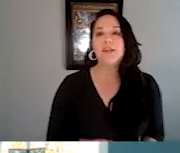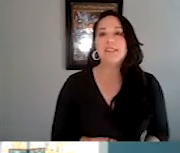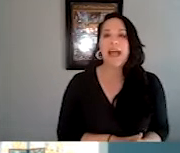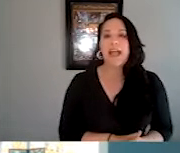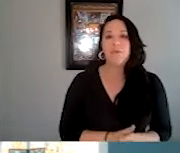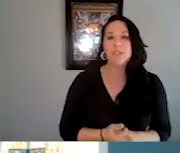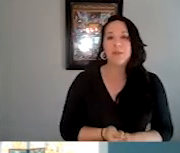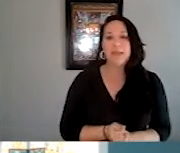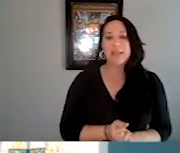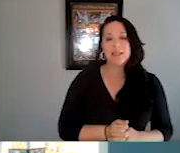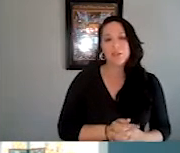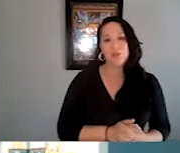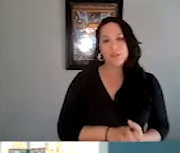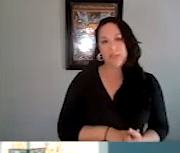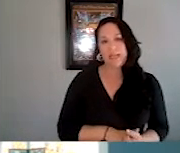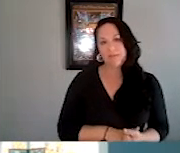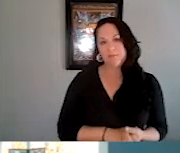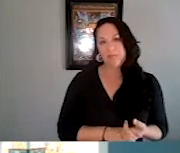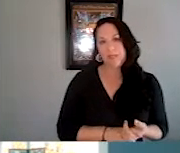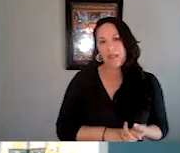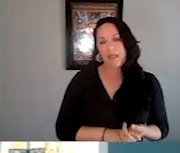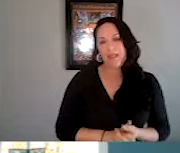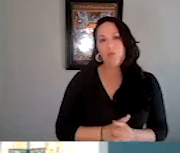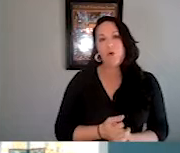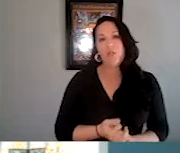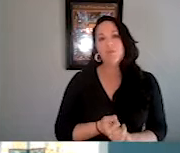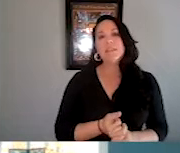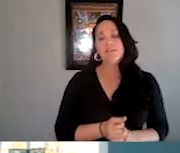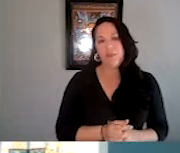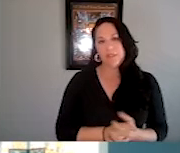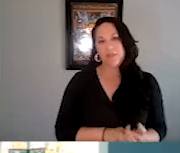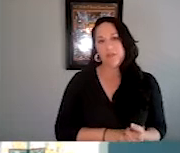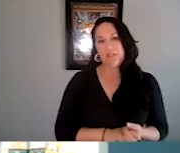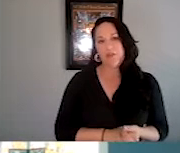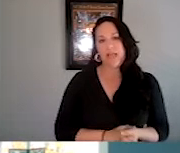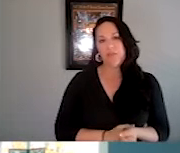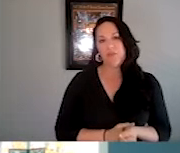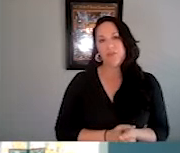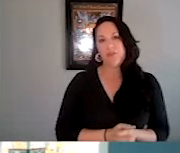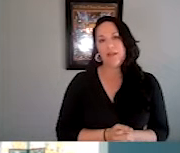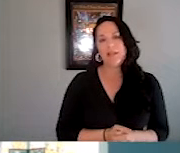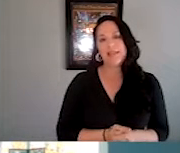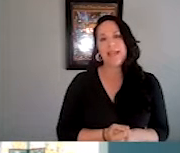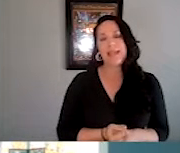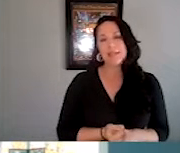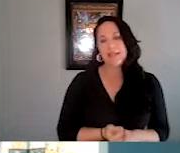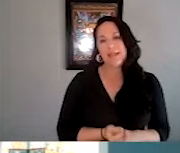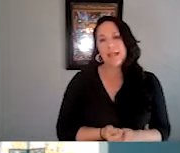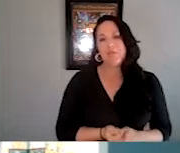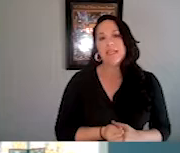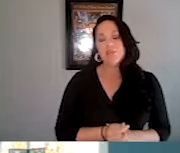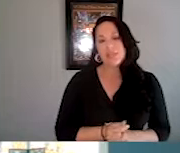then in 2009, we see it bans and controls again. And then on the recent developments we've seen over the last few years is around